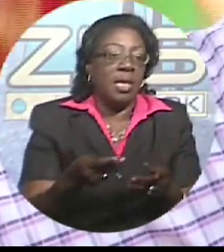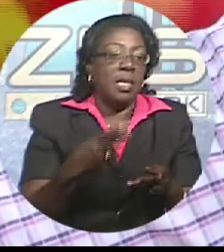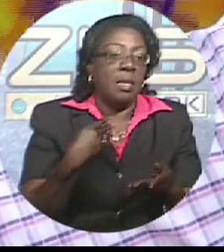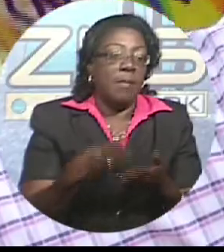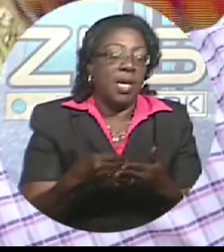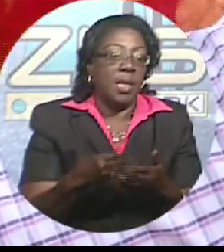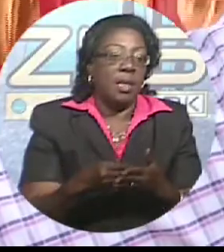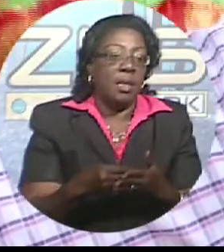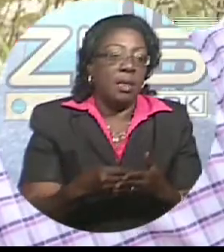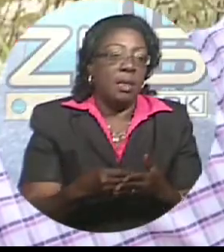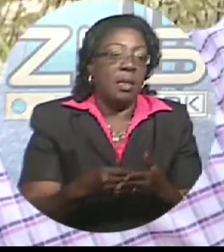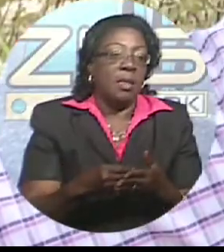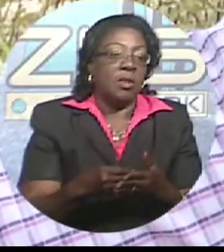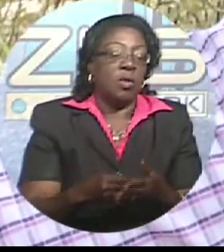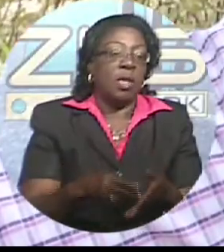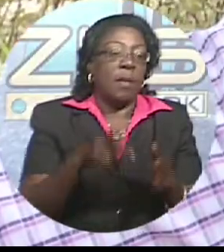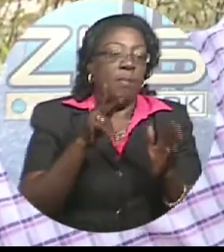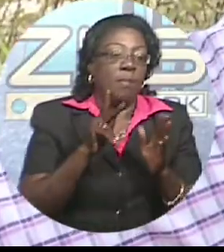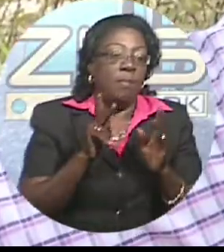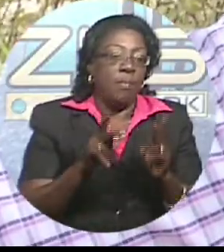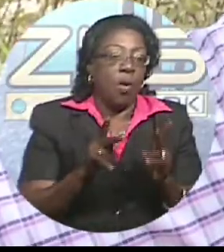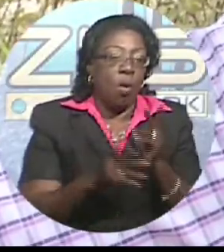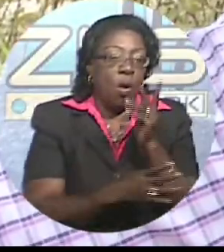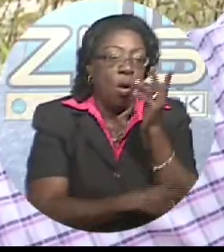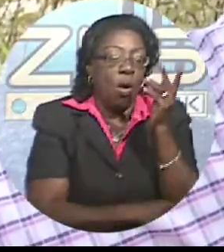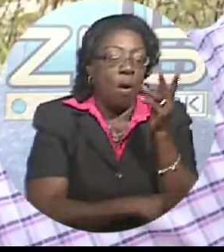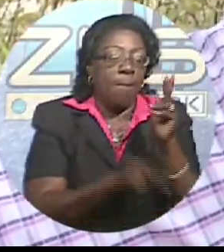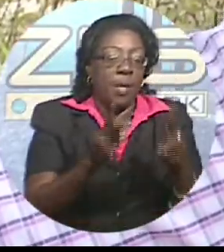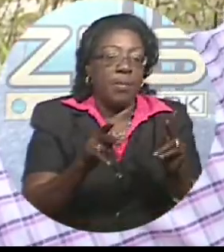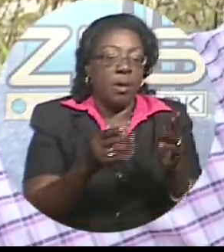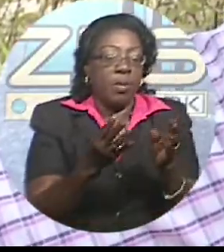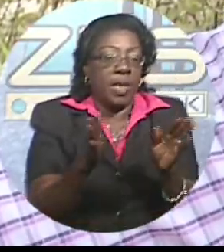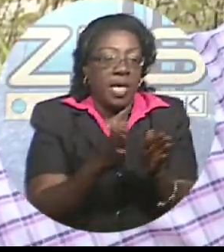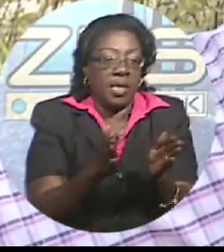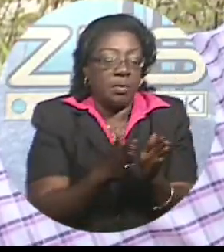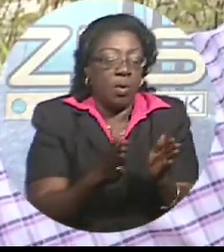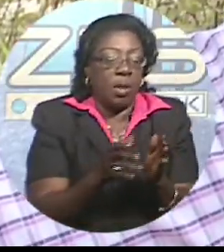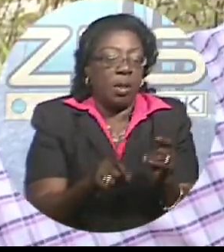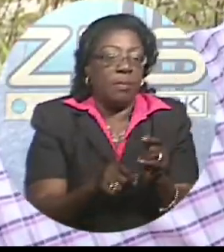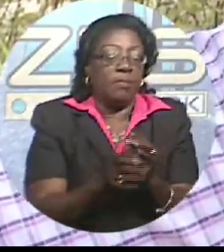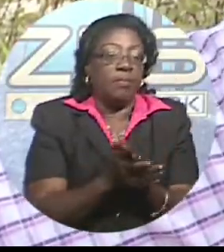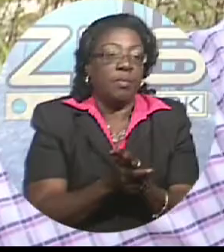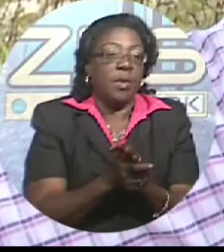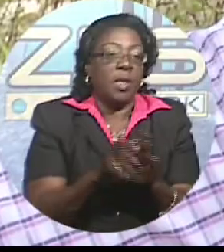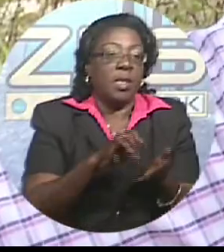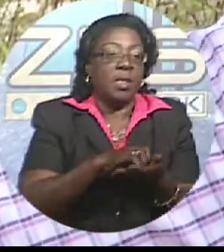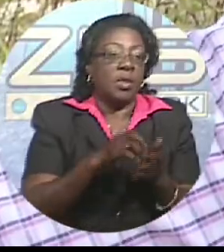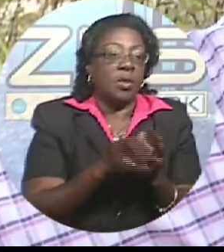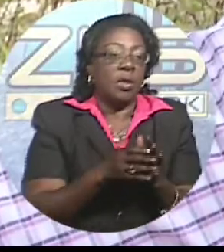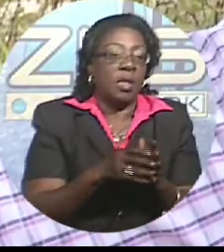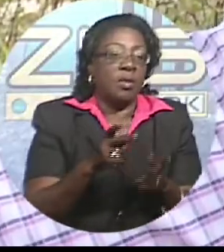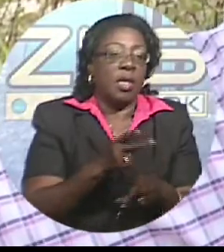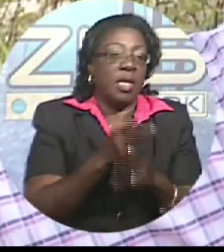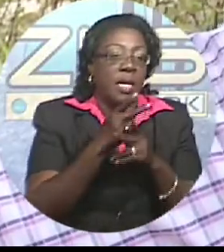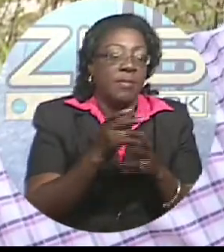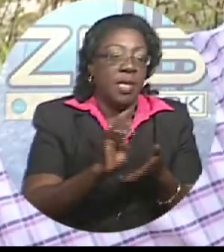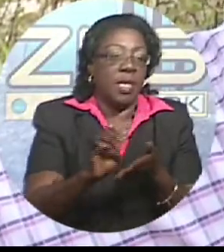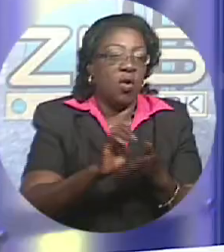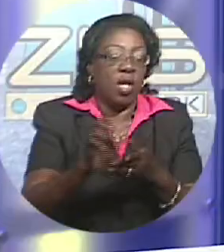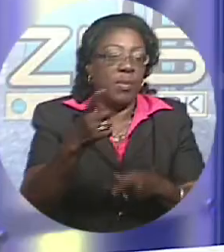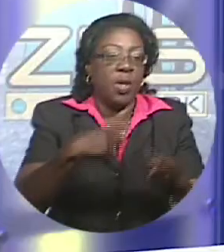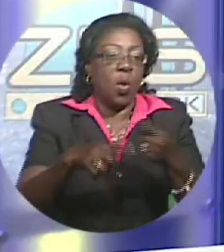Poverty must shrink so that some of that group can now enter into middle class so that you keep your economy